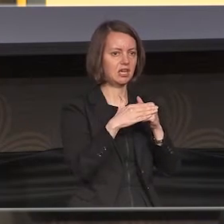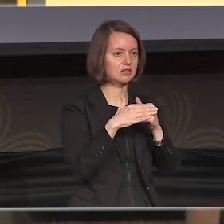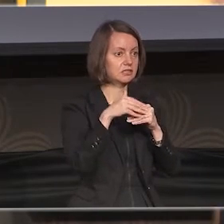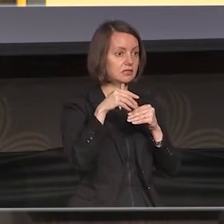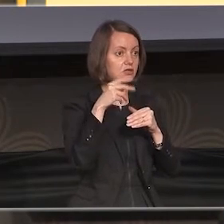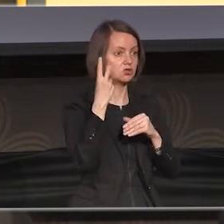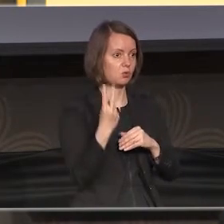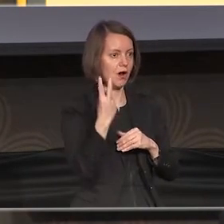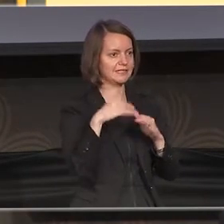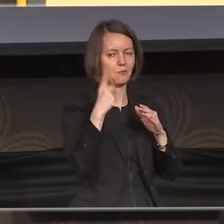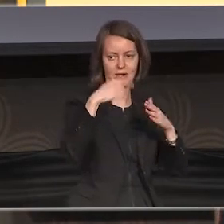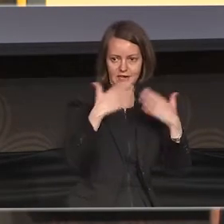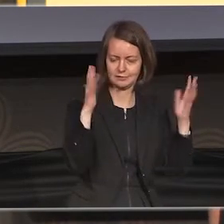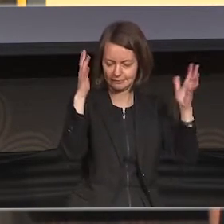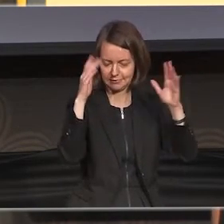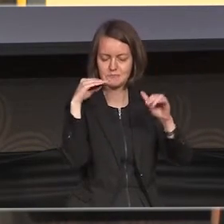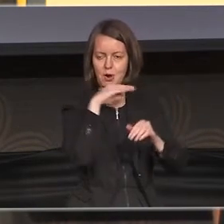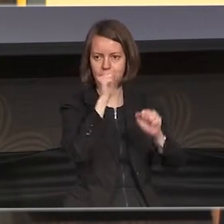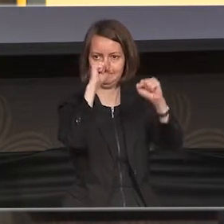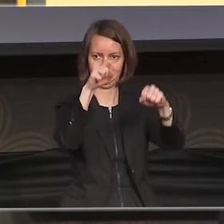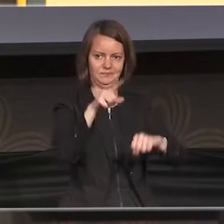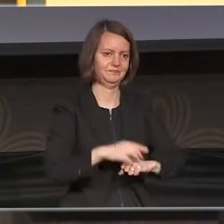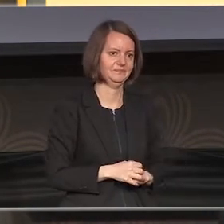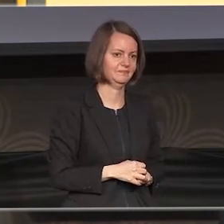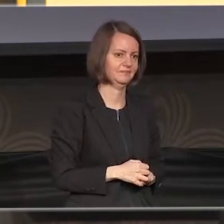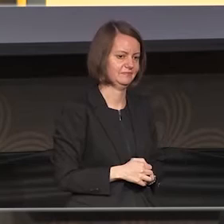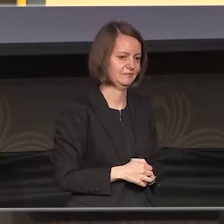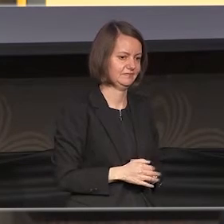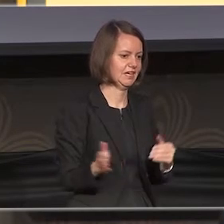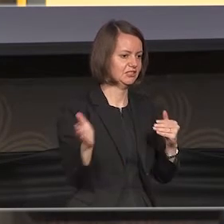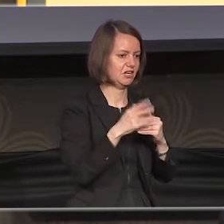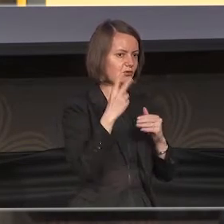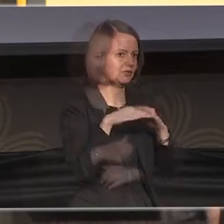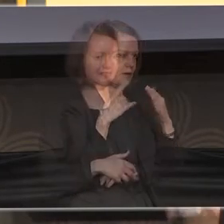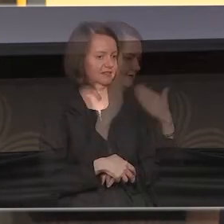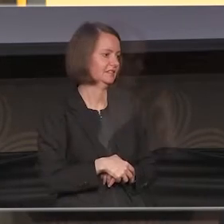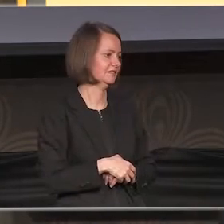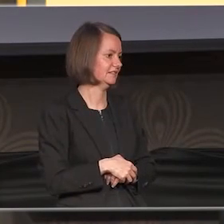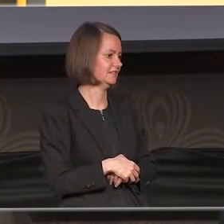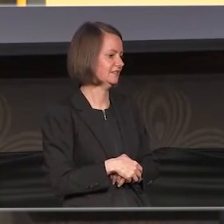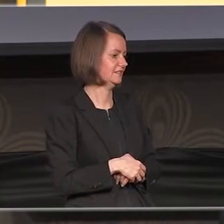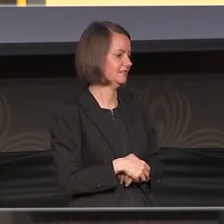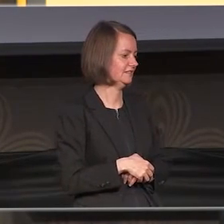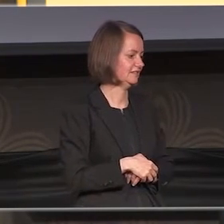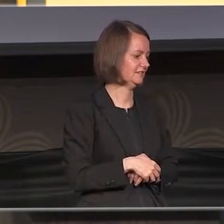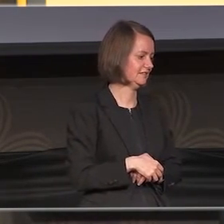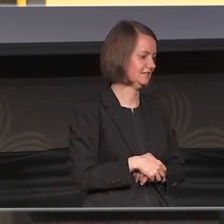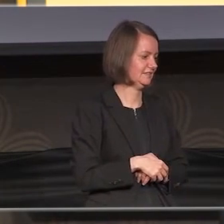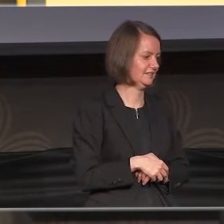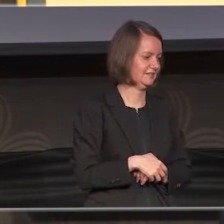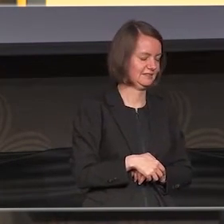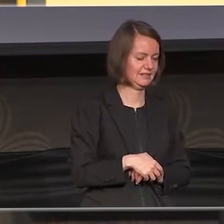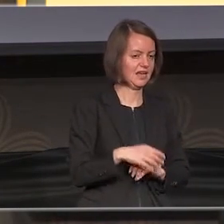Oh, I mean, that's brilliant, Melbourne. Like, really impressive, honestly. Melbourne's shut down twice in one day.